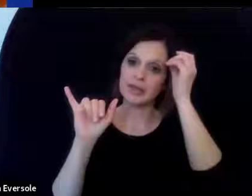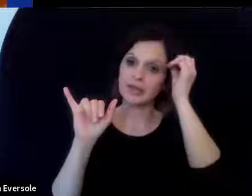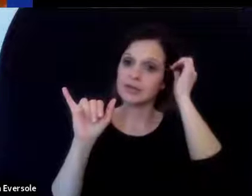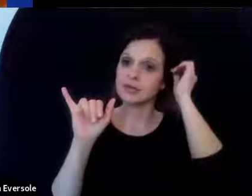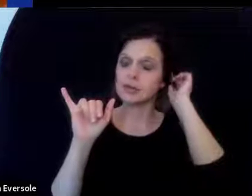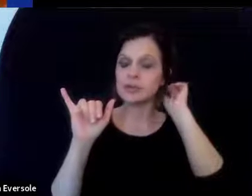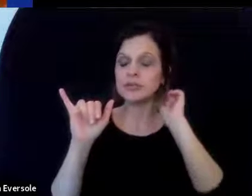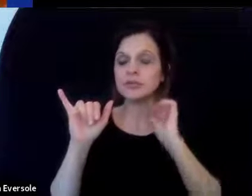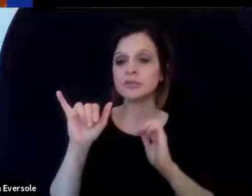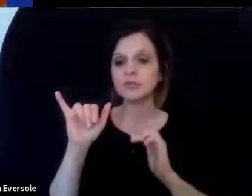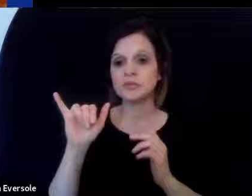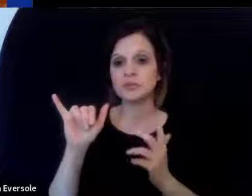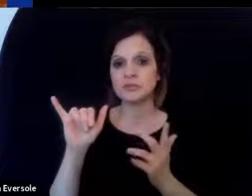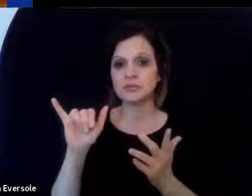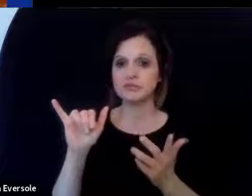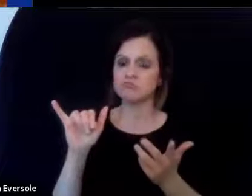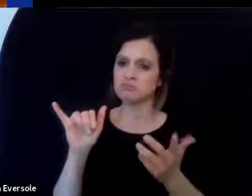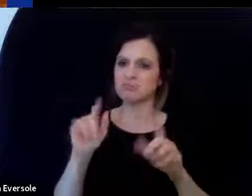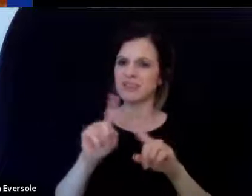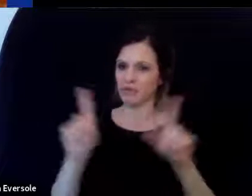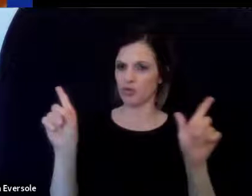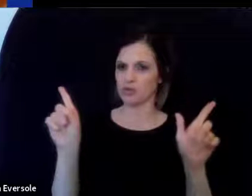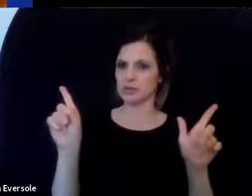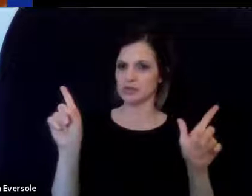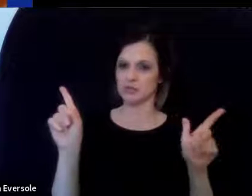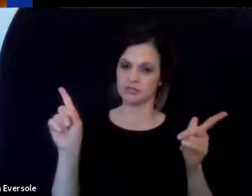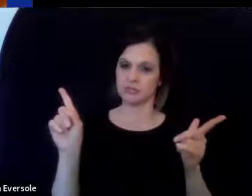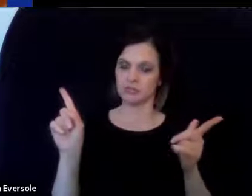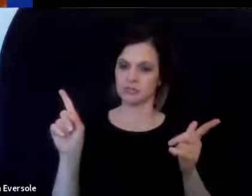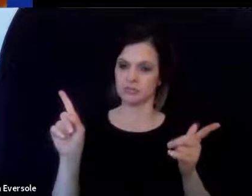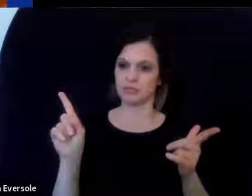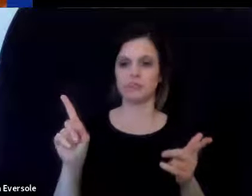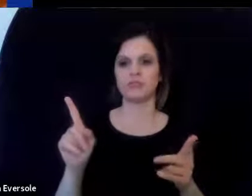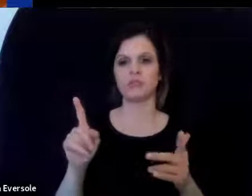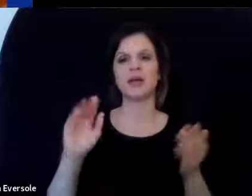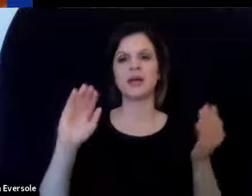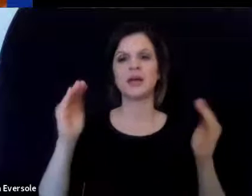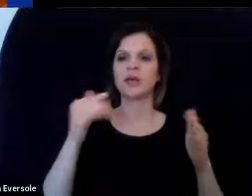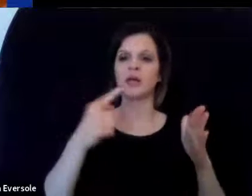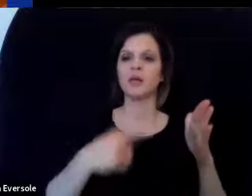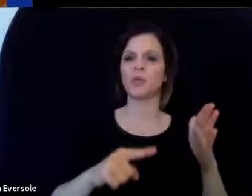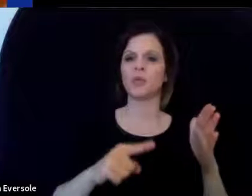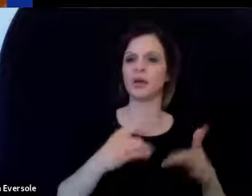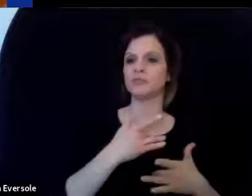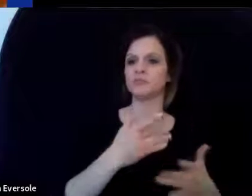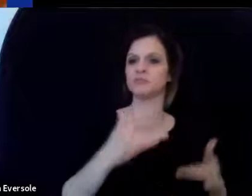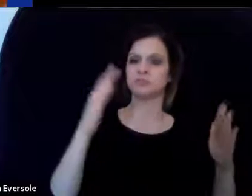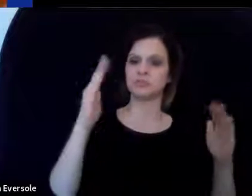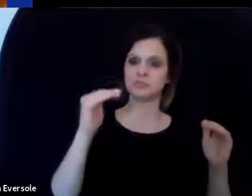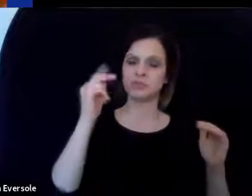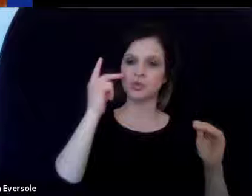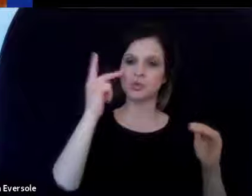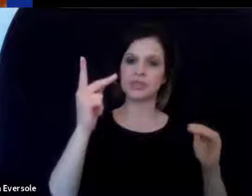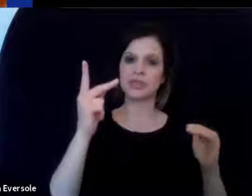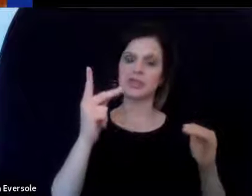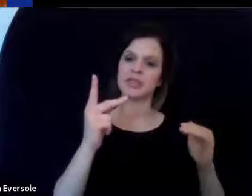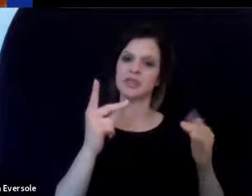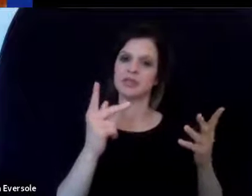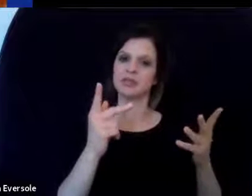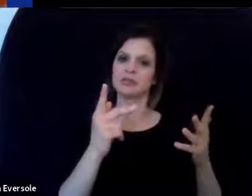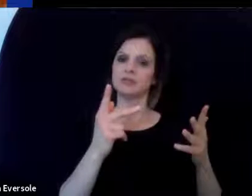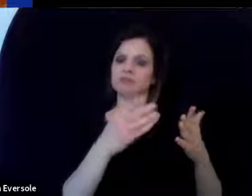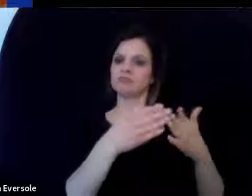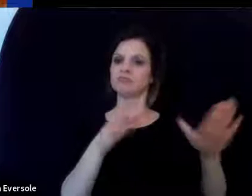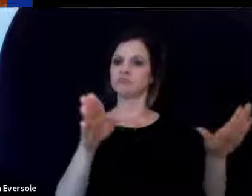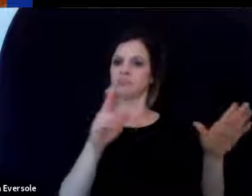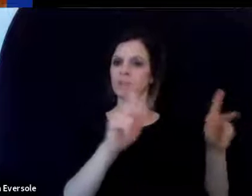often presents as very different from what we typically expect to see in developing children and young adults.